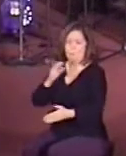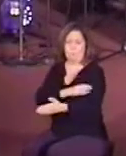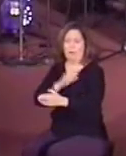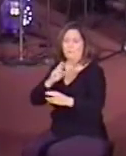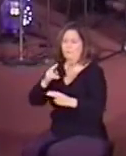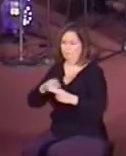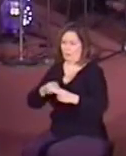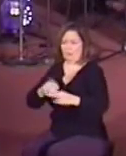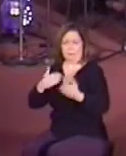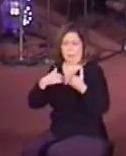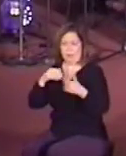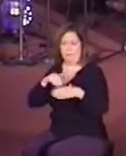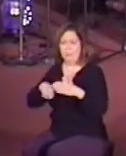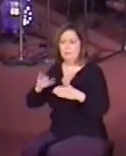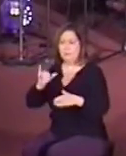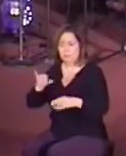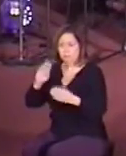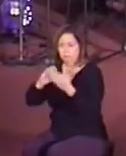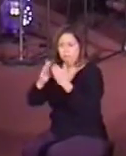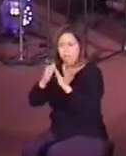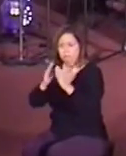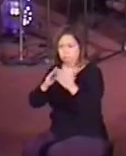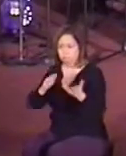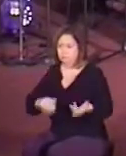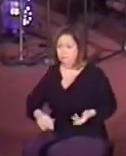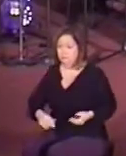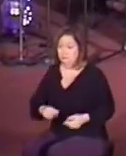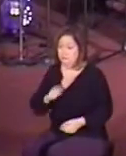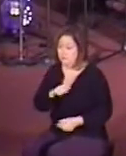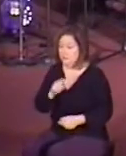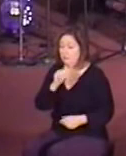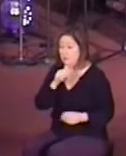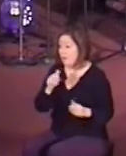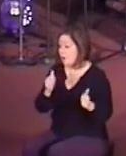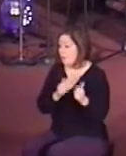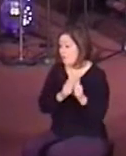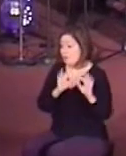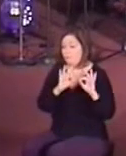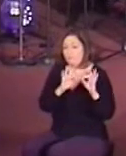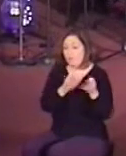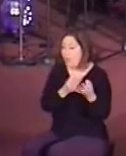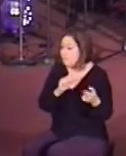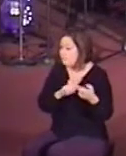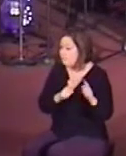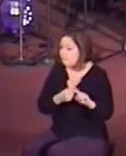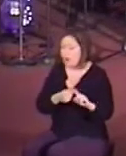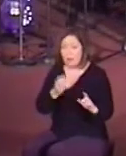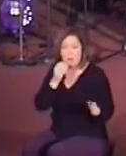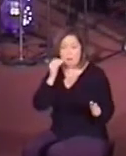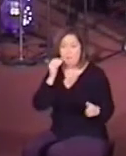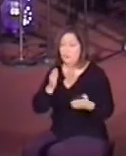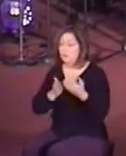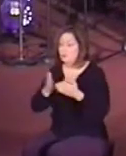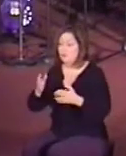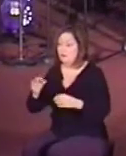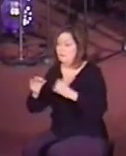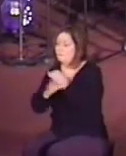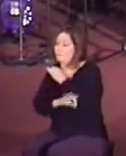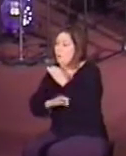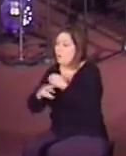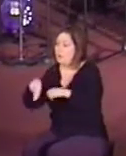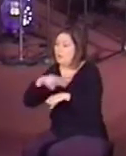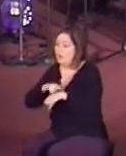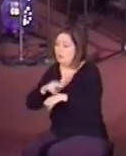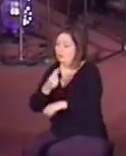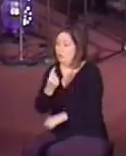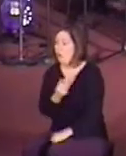in Babylon. Remember, Daniel was away from his friends, his family, his home. Daniel was serving in a foreign nation, and he's pretty